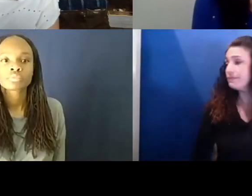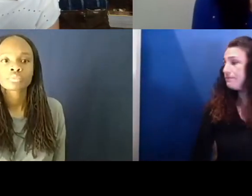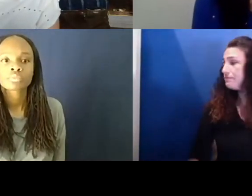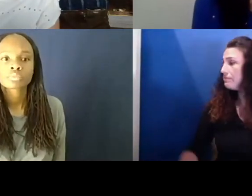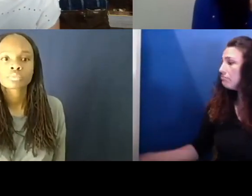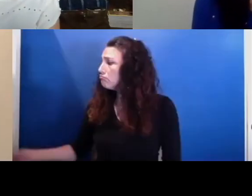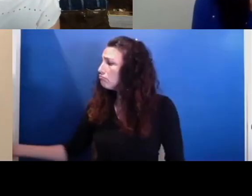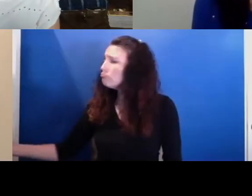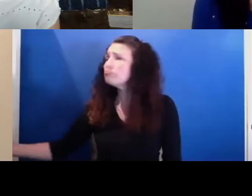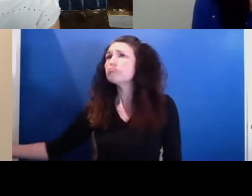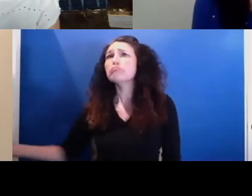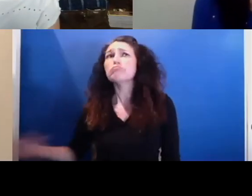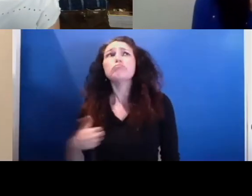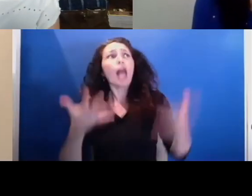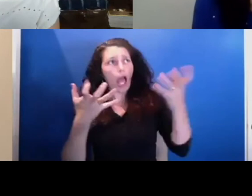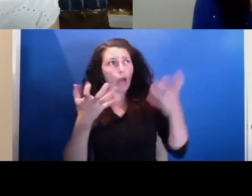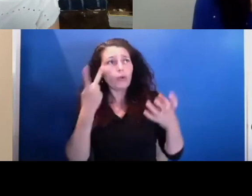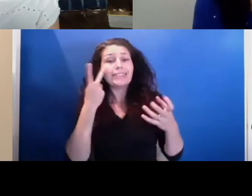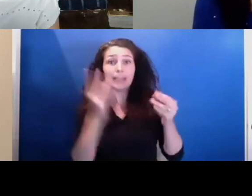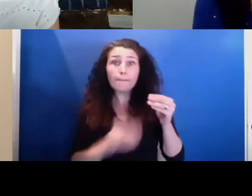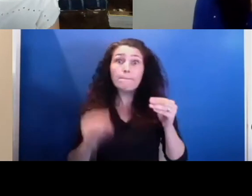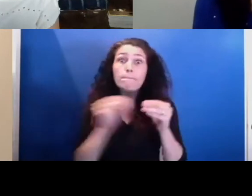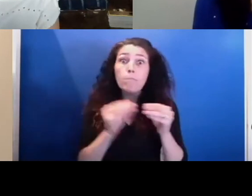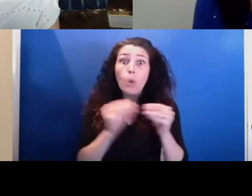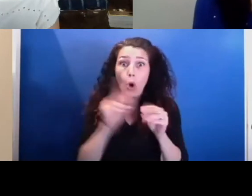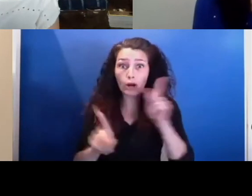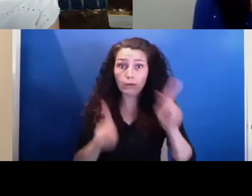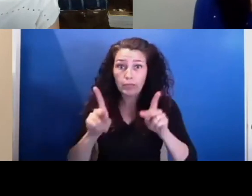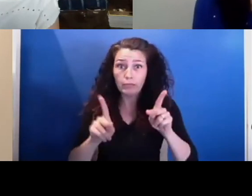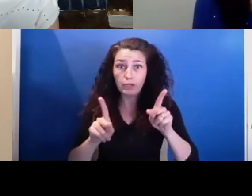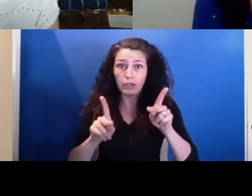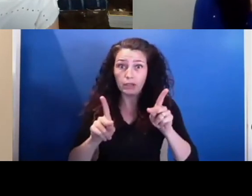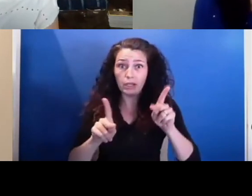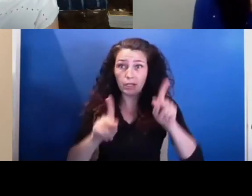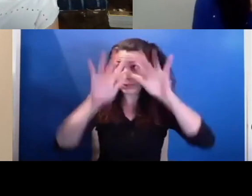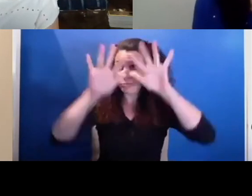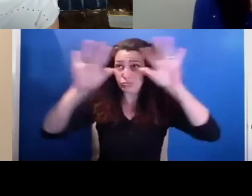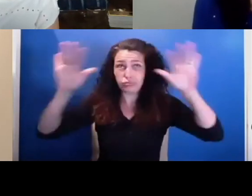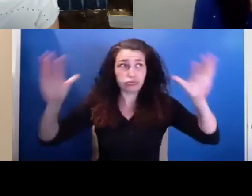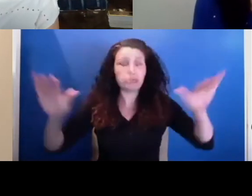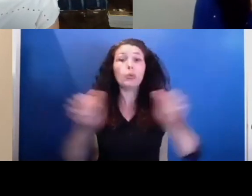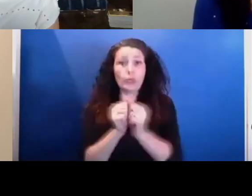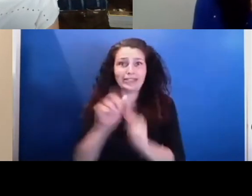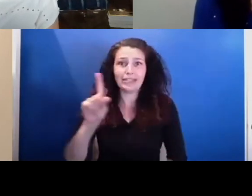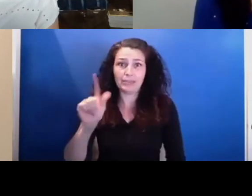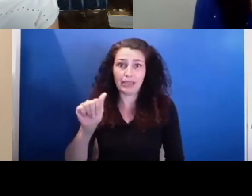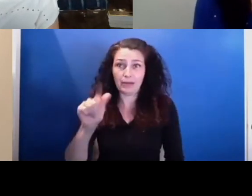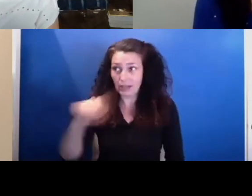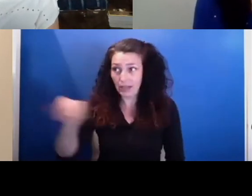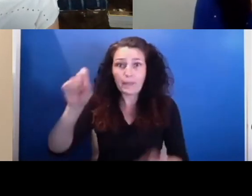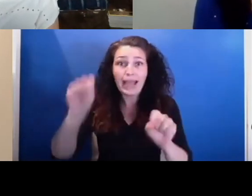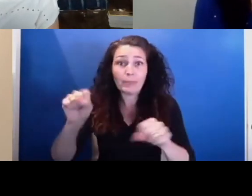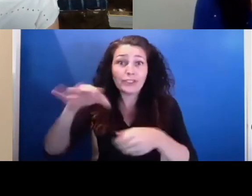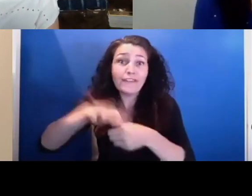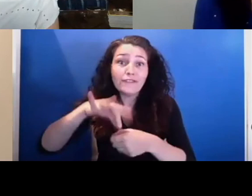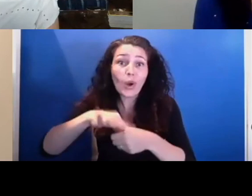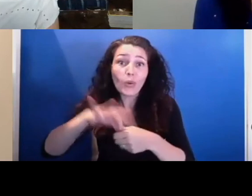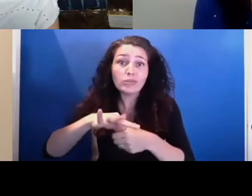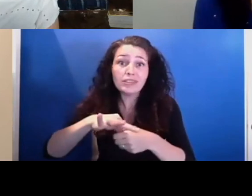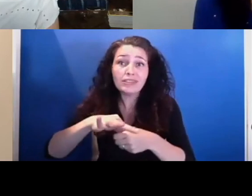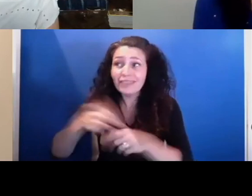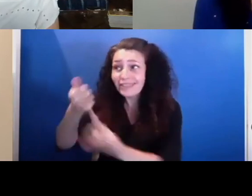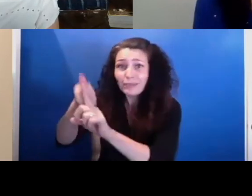people with disabilities be able to vote independently and effectively.